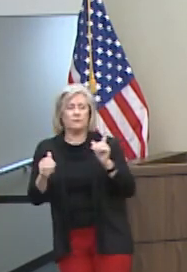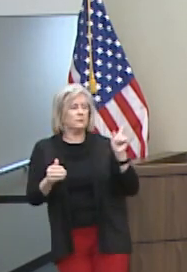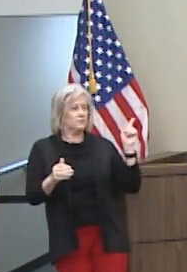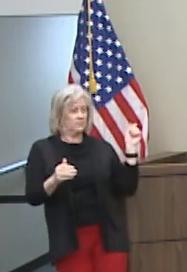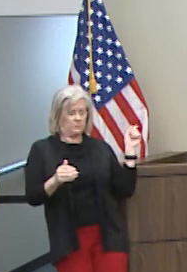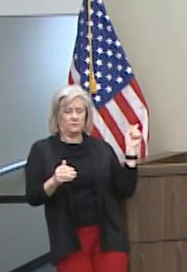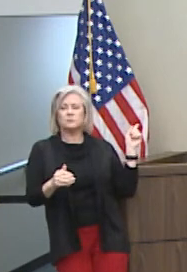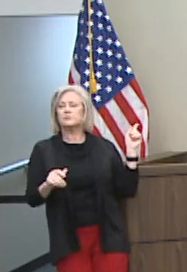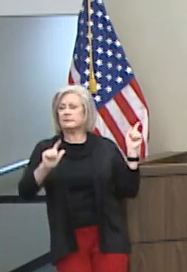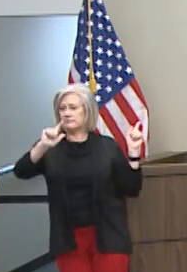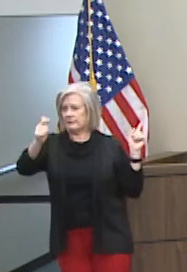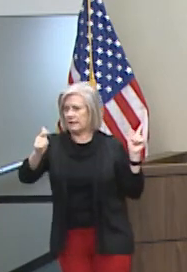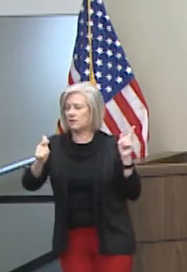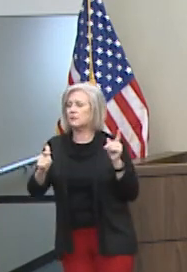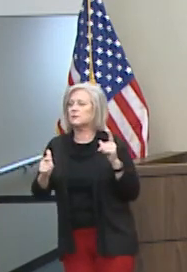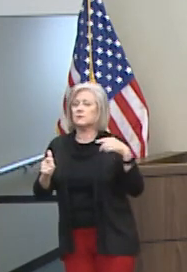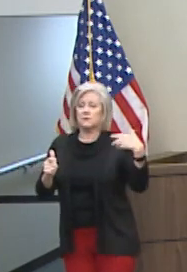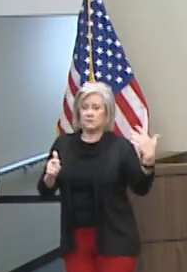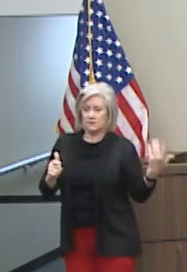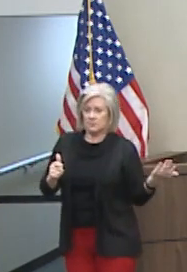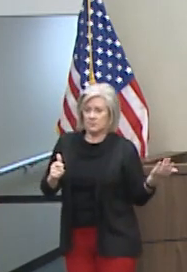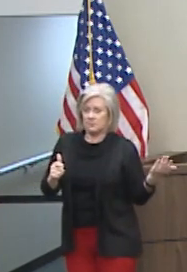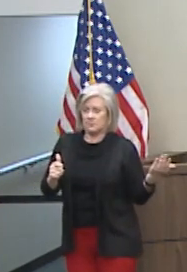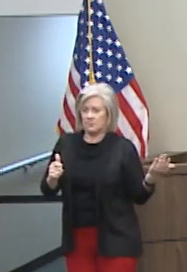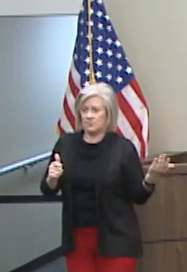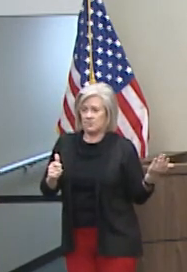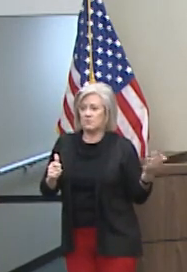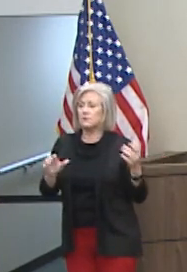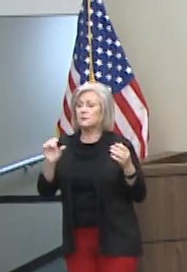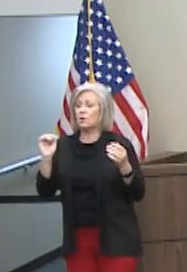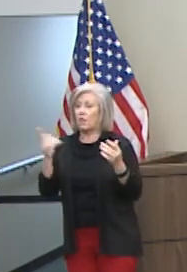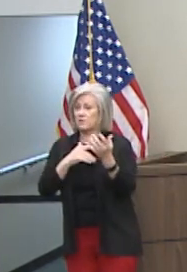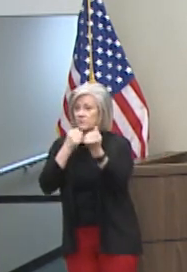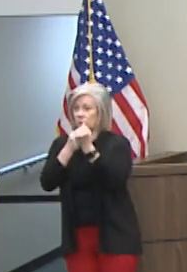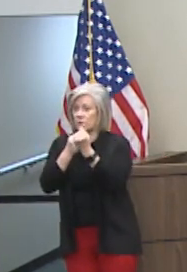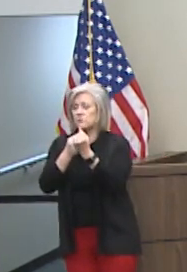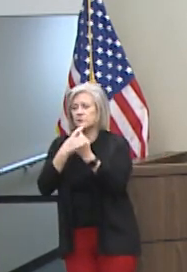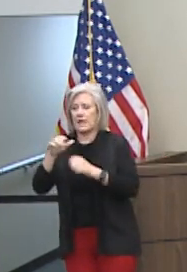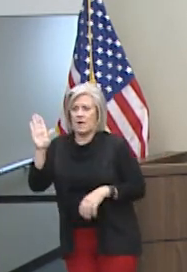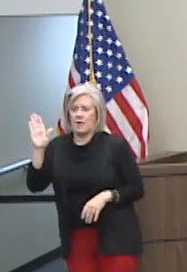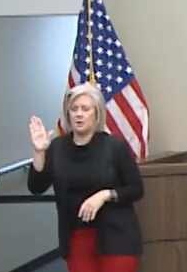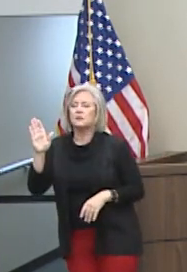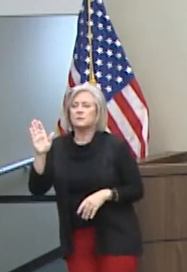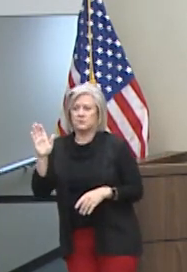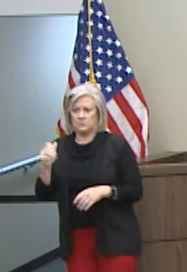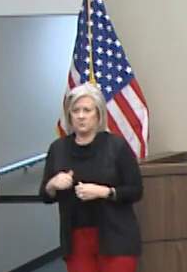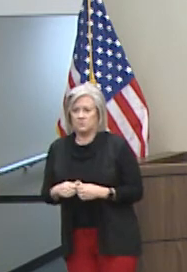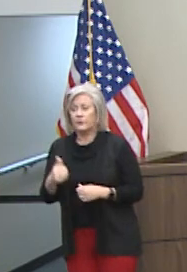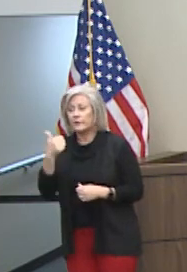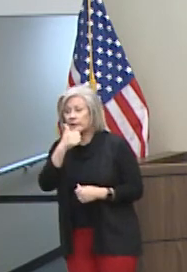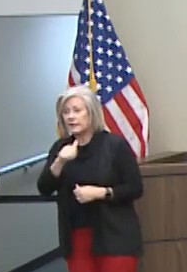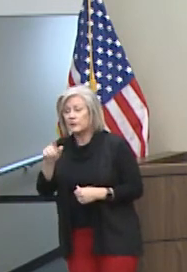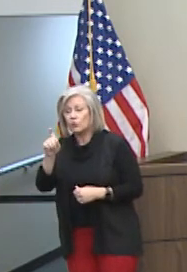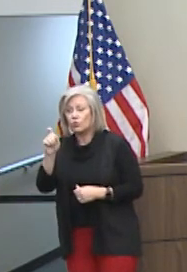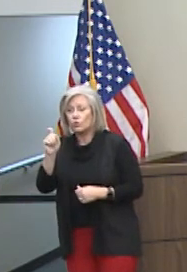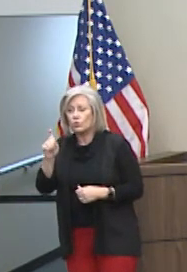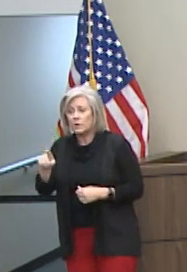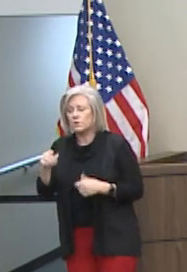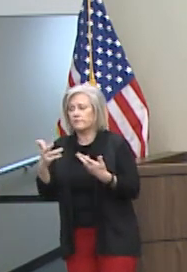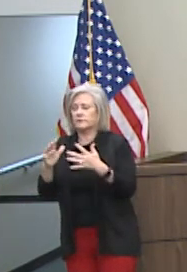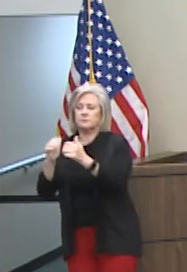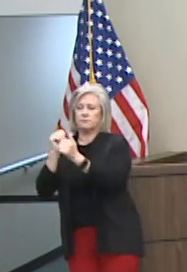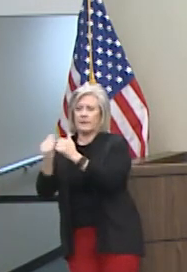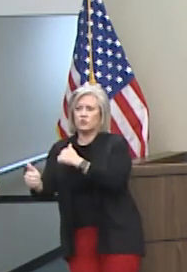a second? Second. Thank you, Ms. Teekel. All those in favor say aye. Aye. Aye. Are there any questions? Motion